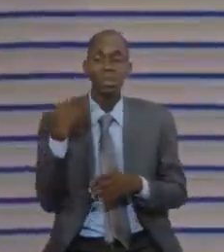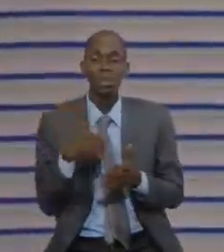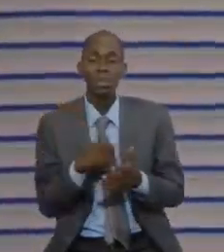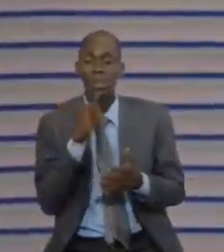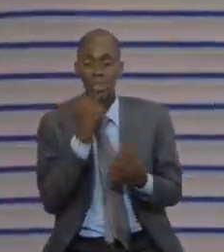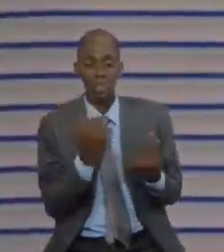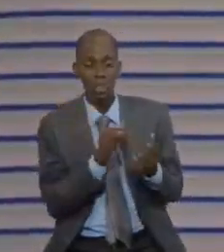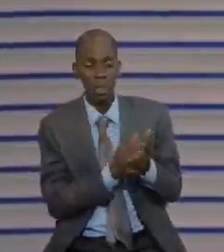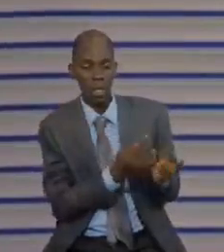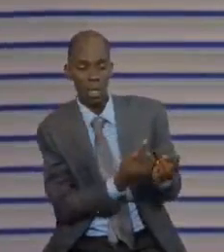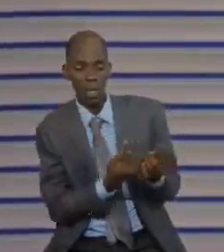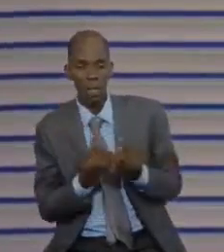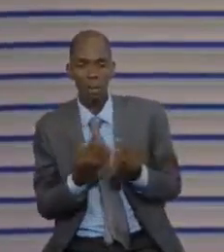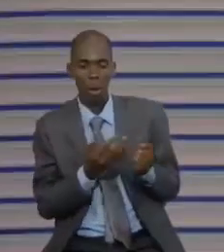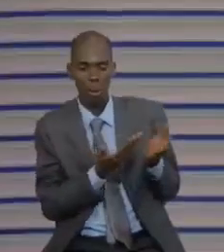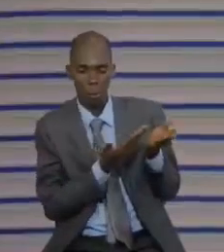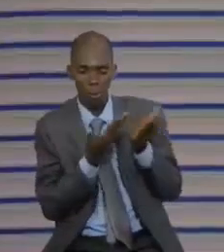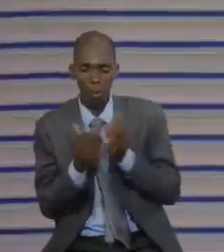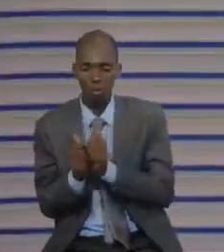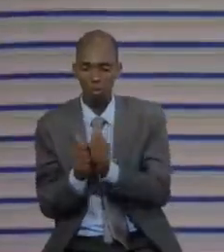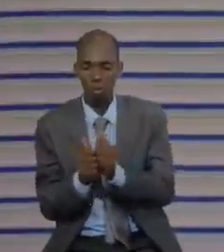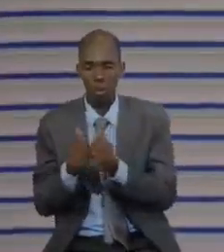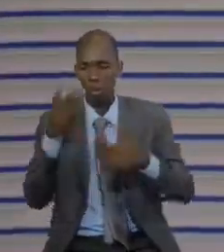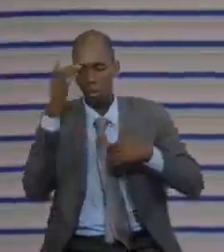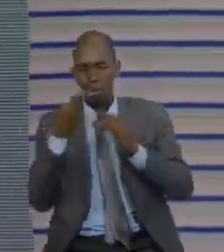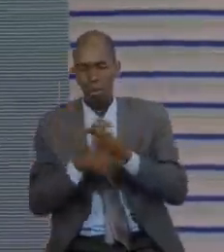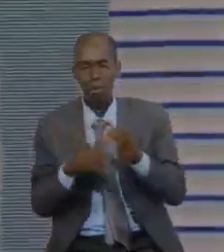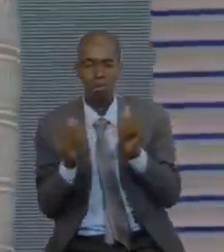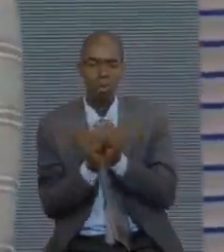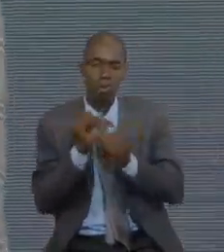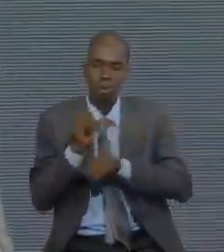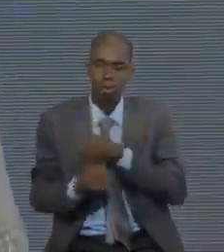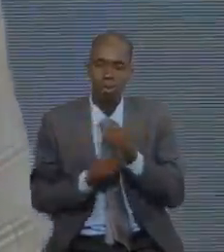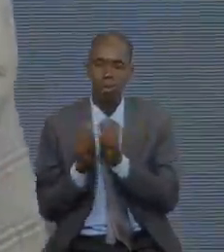that dragged along sickness and suffering.